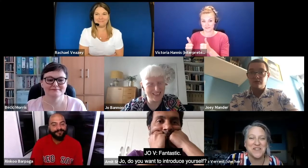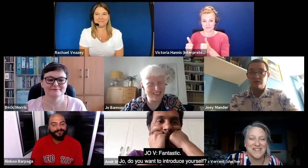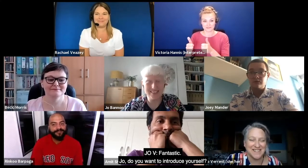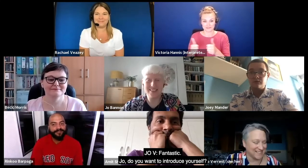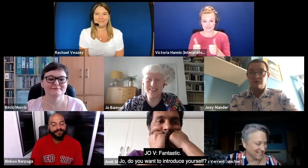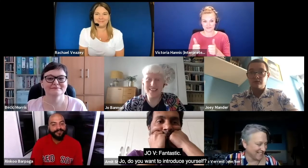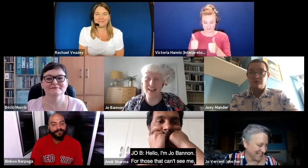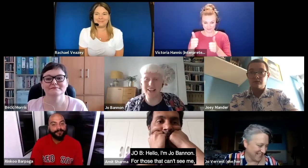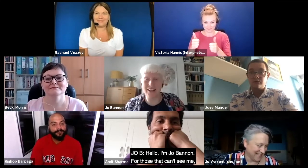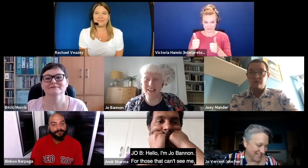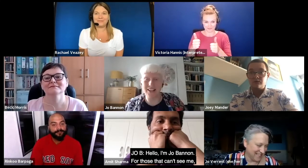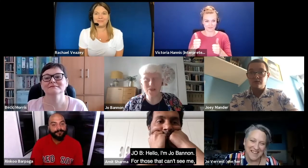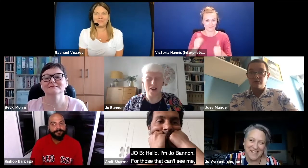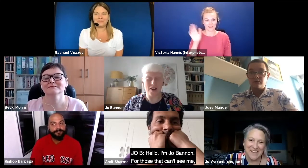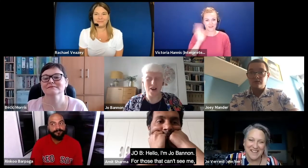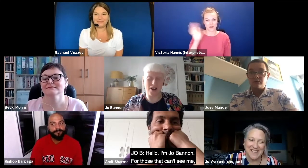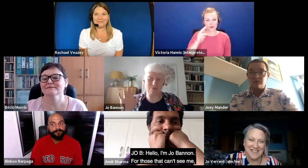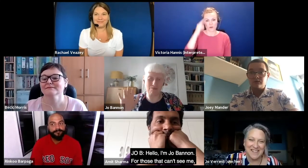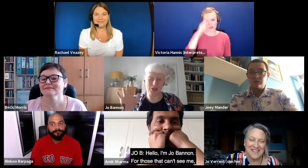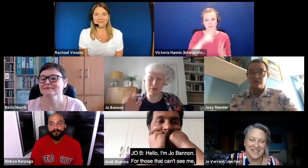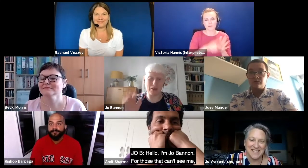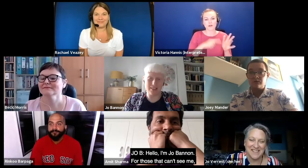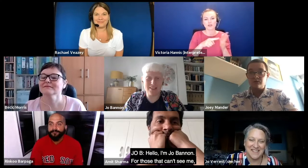yourself? Hello, I'm Jo Bannon.